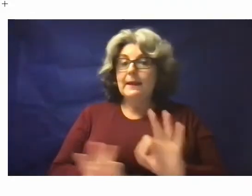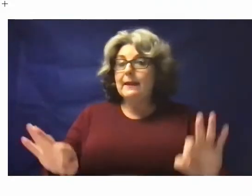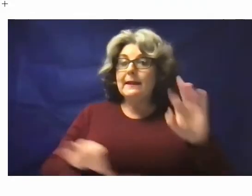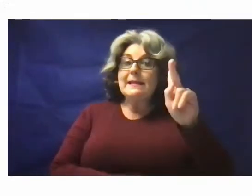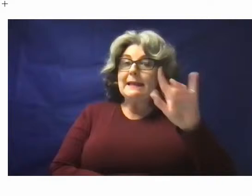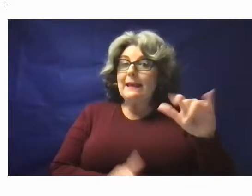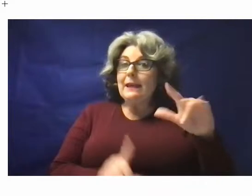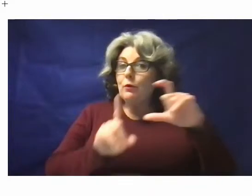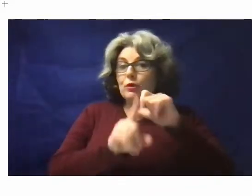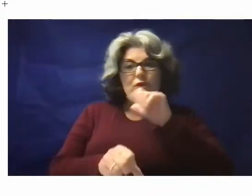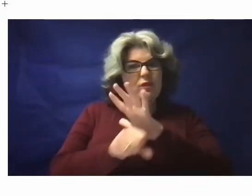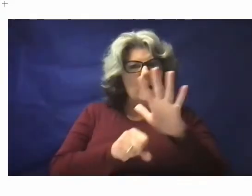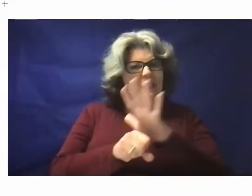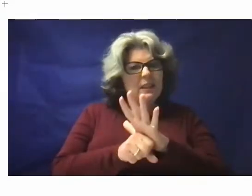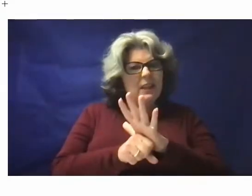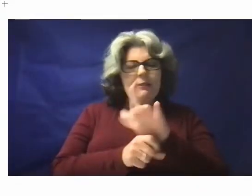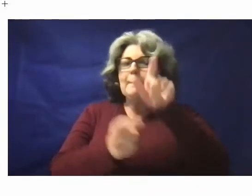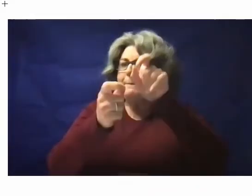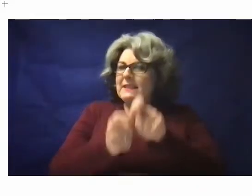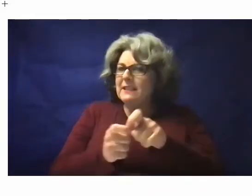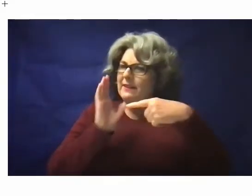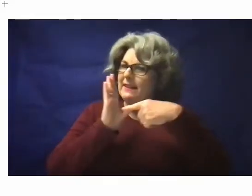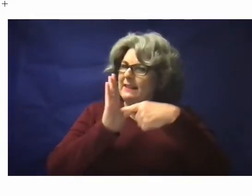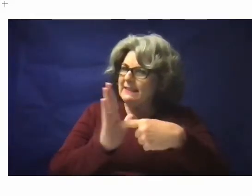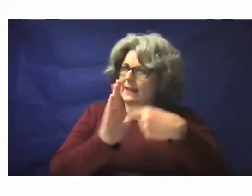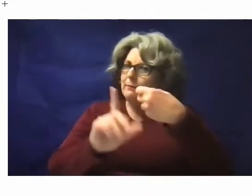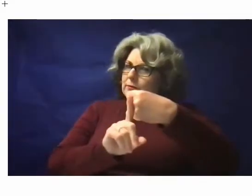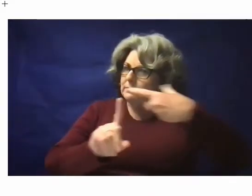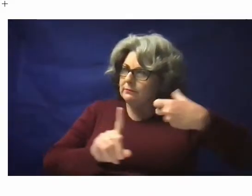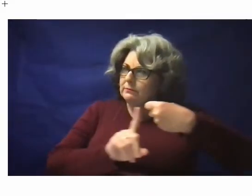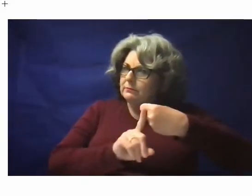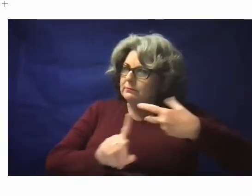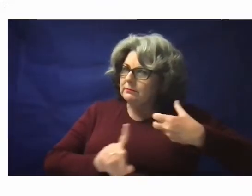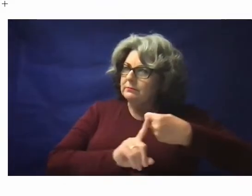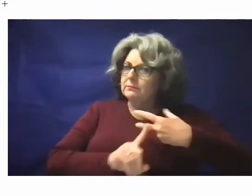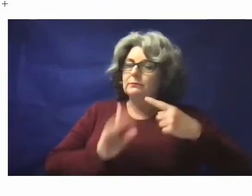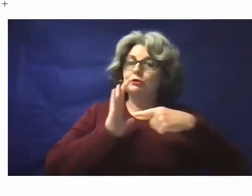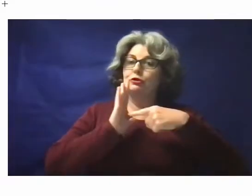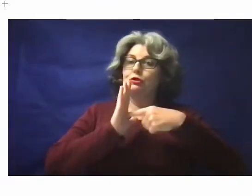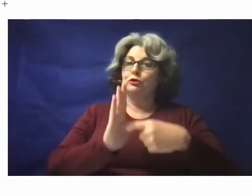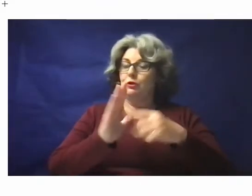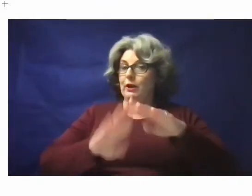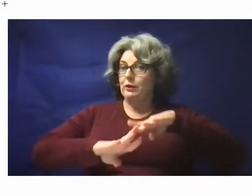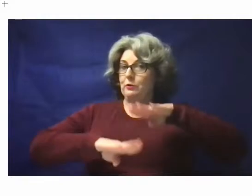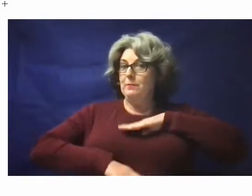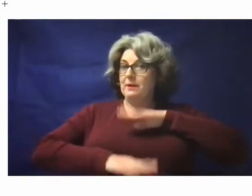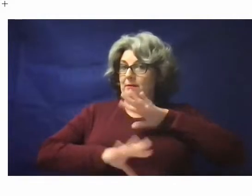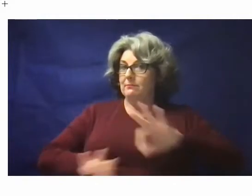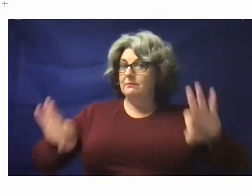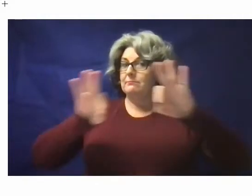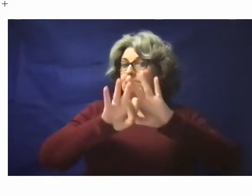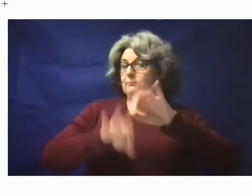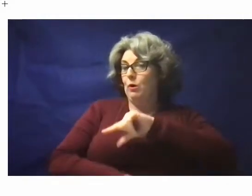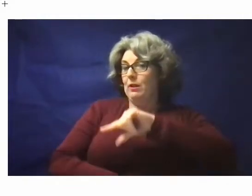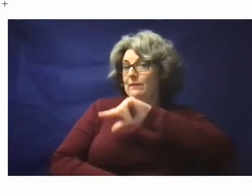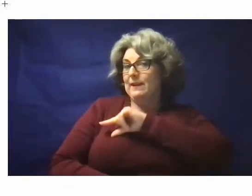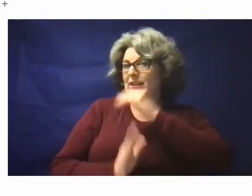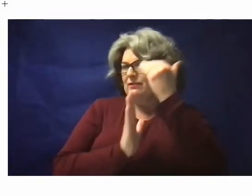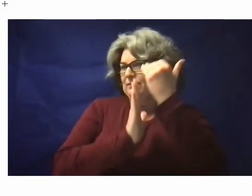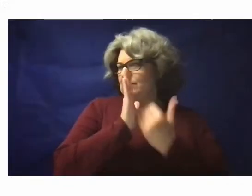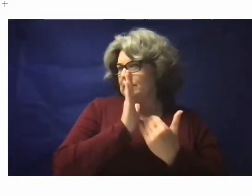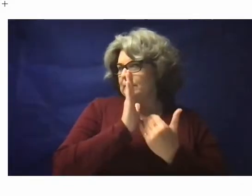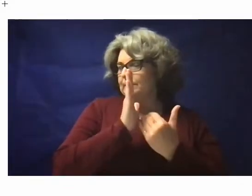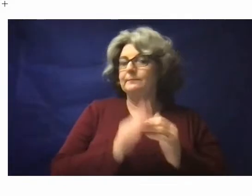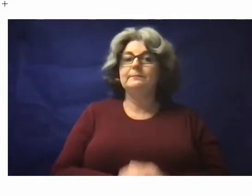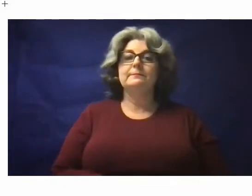must provide specific examples in your application to demonstrate how you meet the essential qualifications listed. Submit what